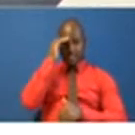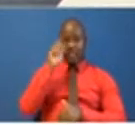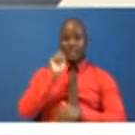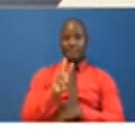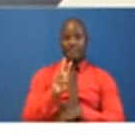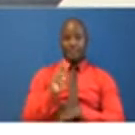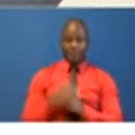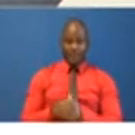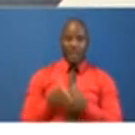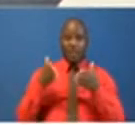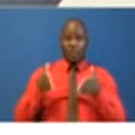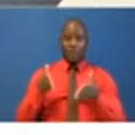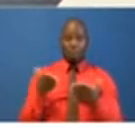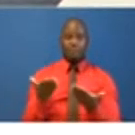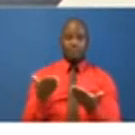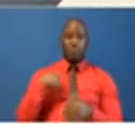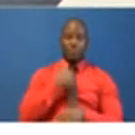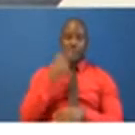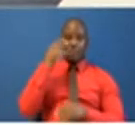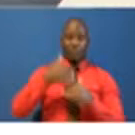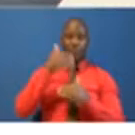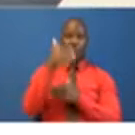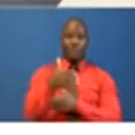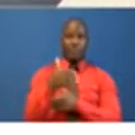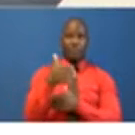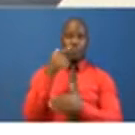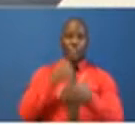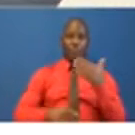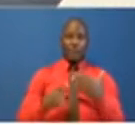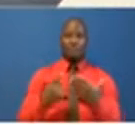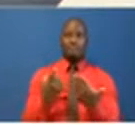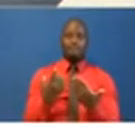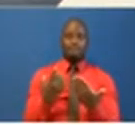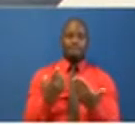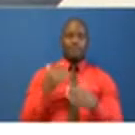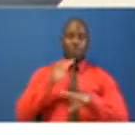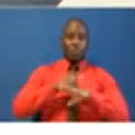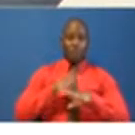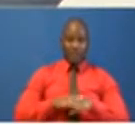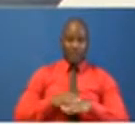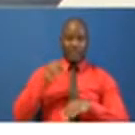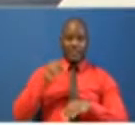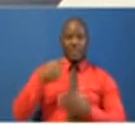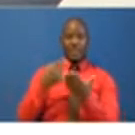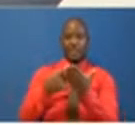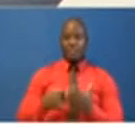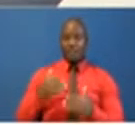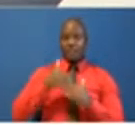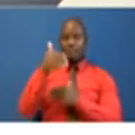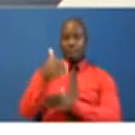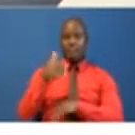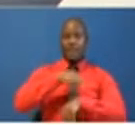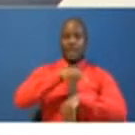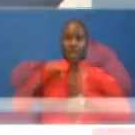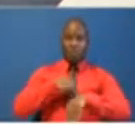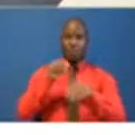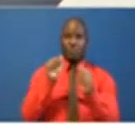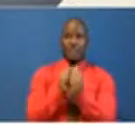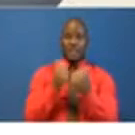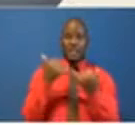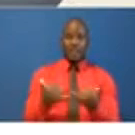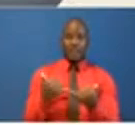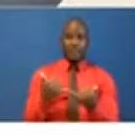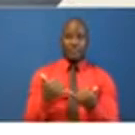tv and today of course we look forward to what will be a very exciting series of debates over the next couple of hours and to